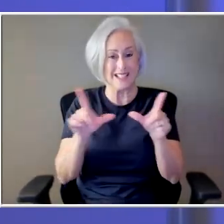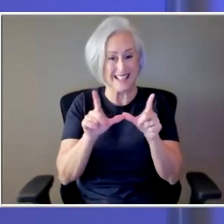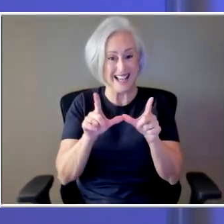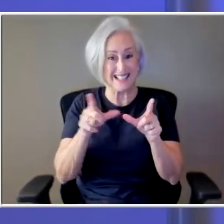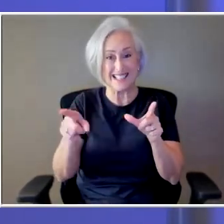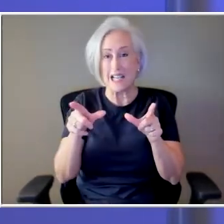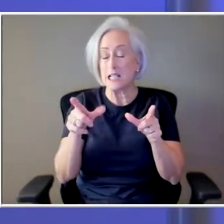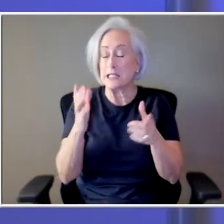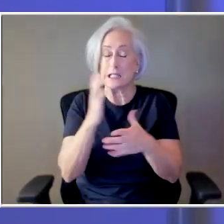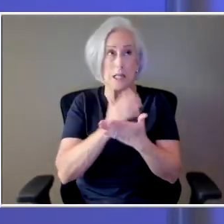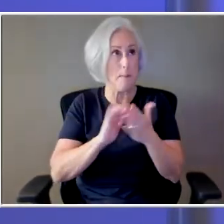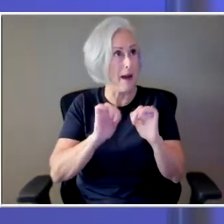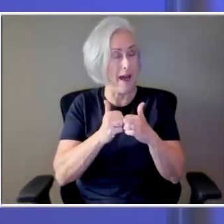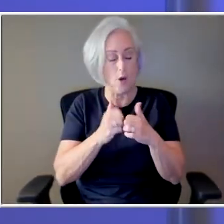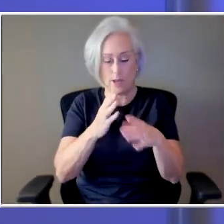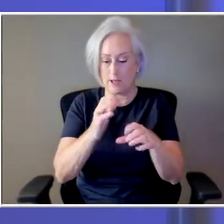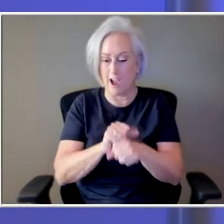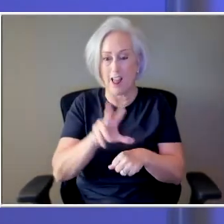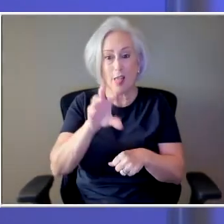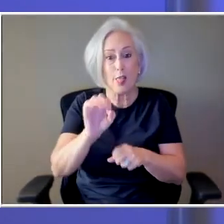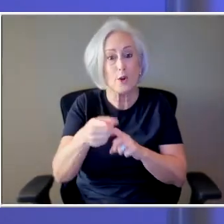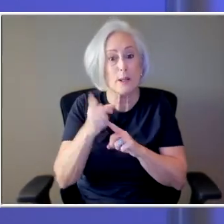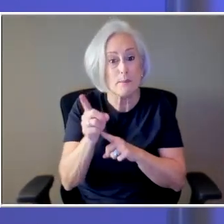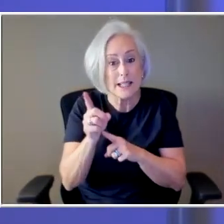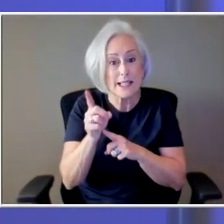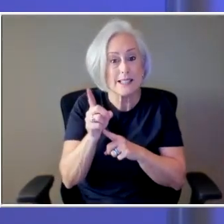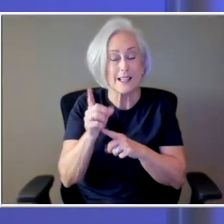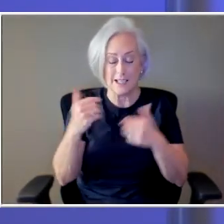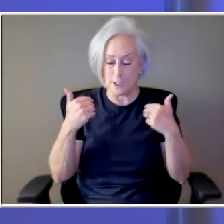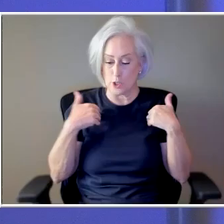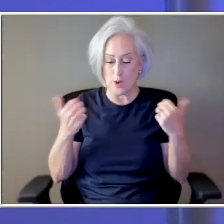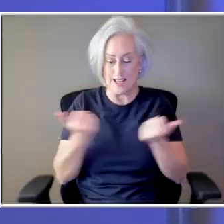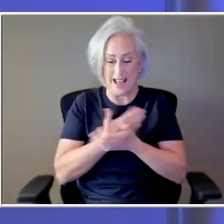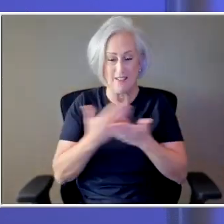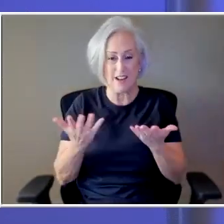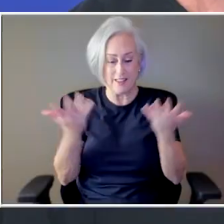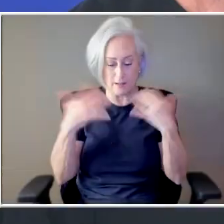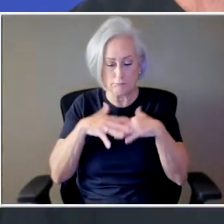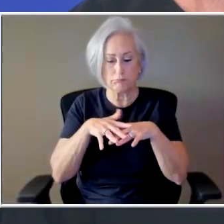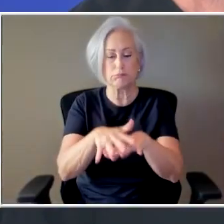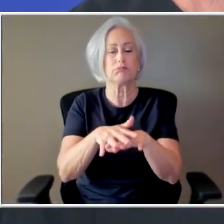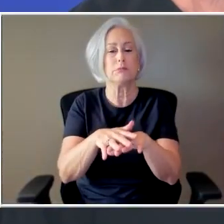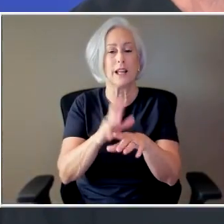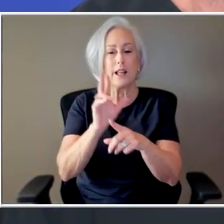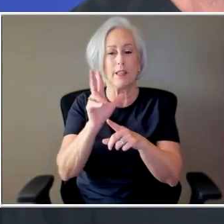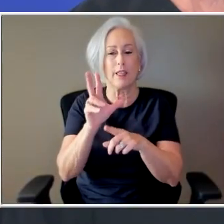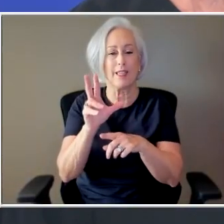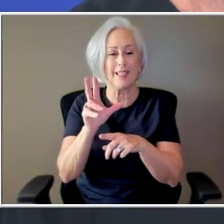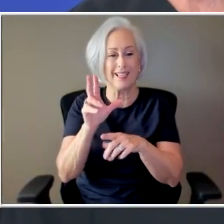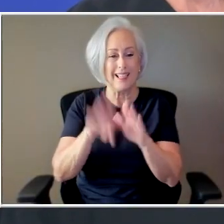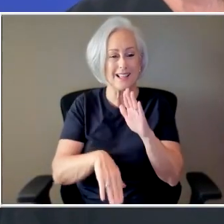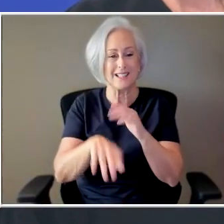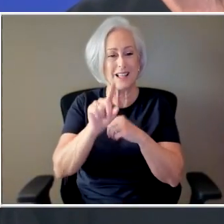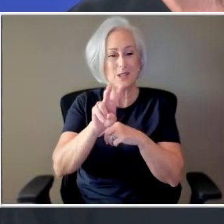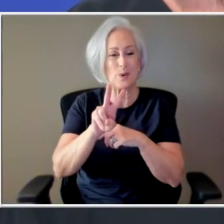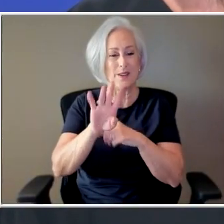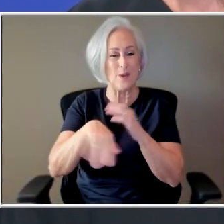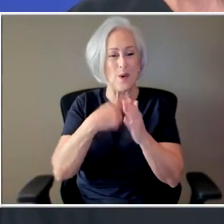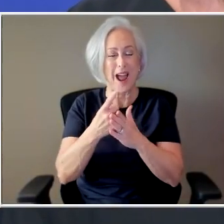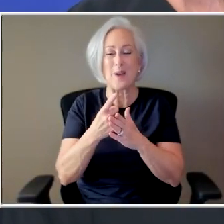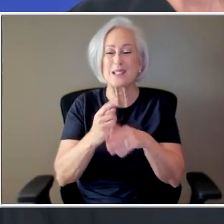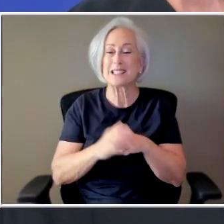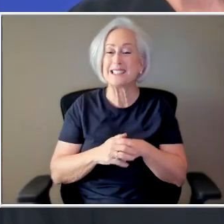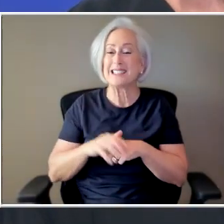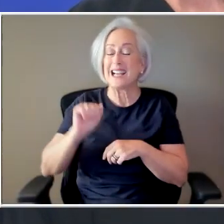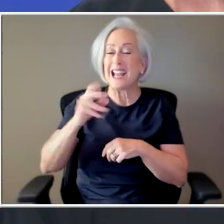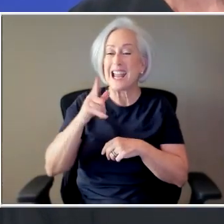somehow, and so we had everything together in less than 24 hours for the wedding. Well, let's check back in with Angie Racono, who is with some of